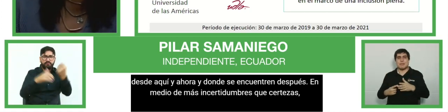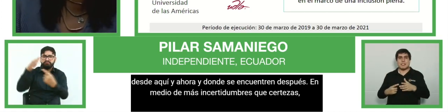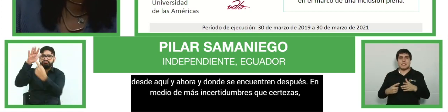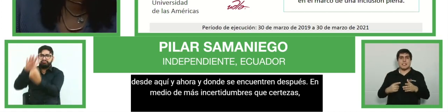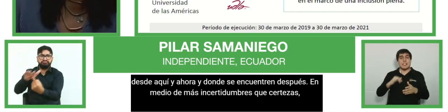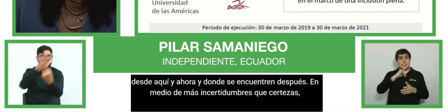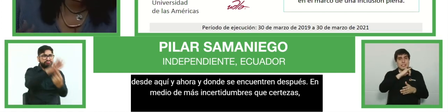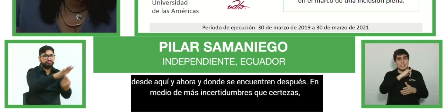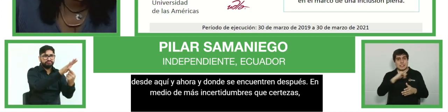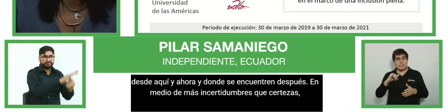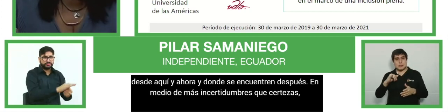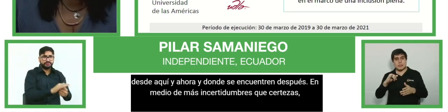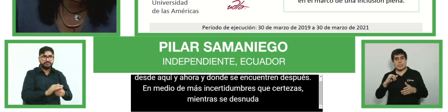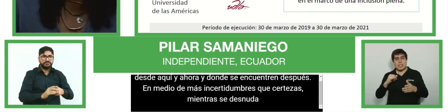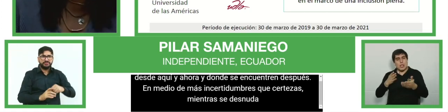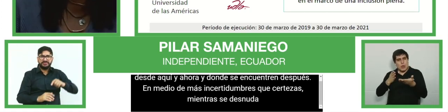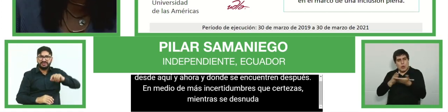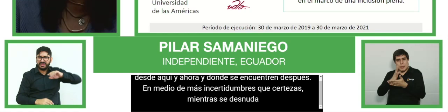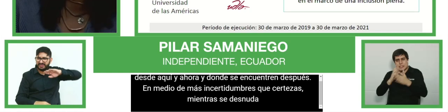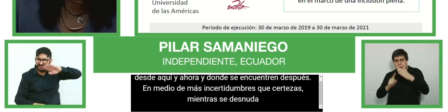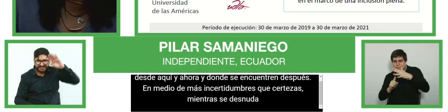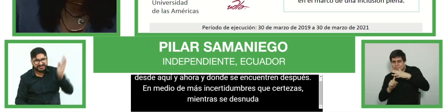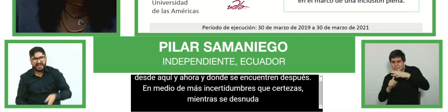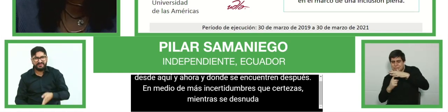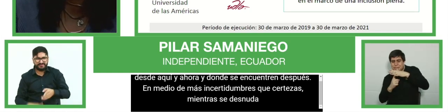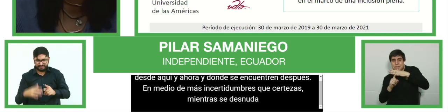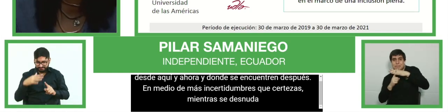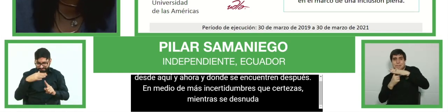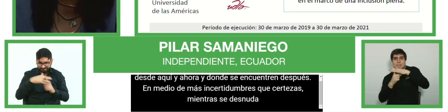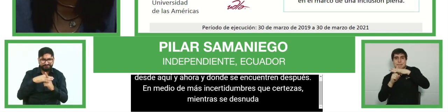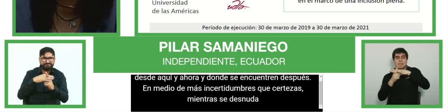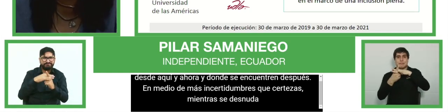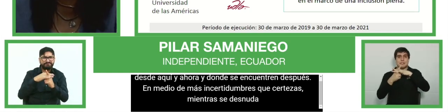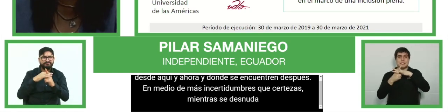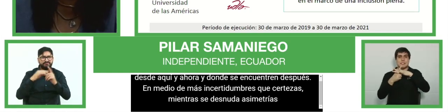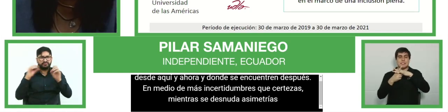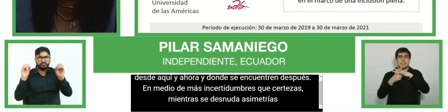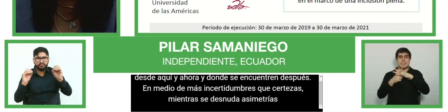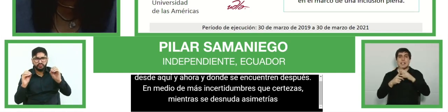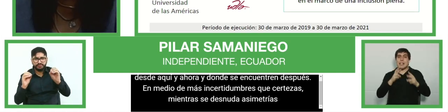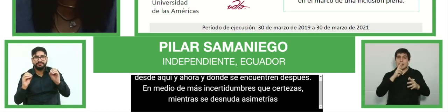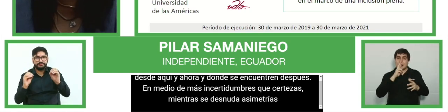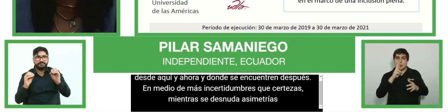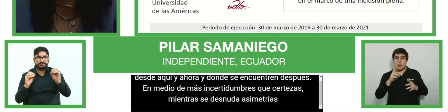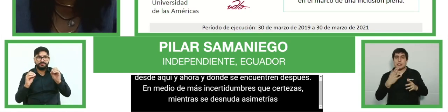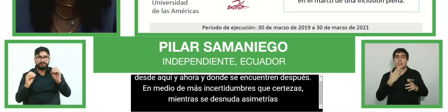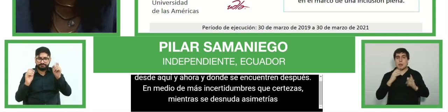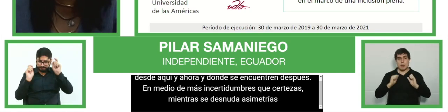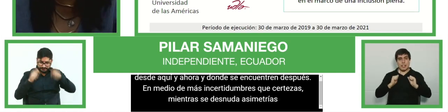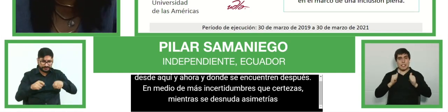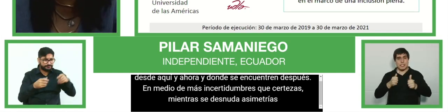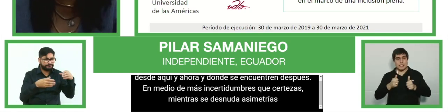agitated way, challenges and answers appear regarding learning and participation.